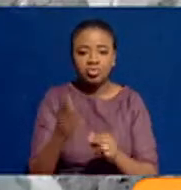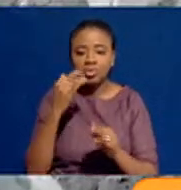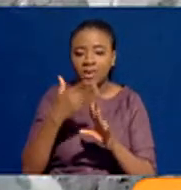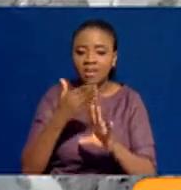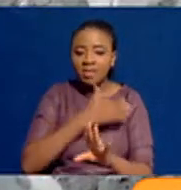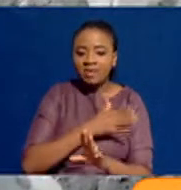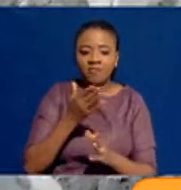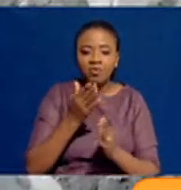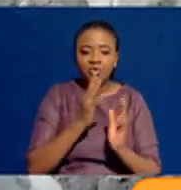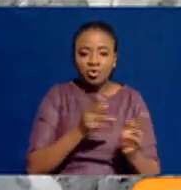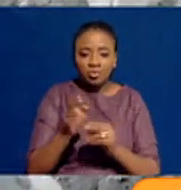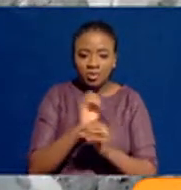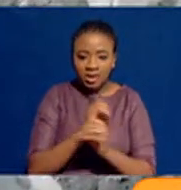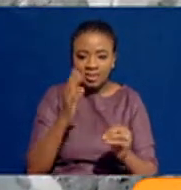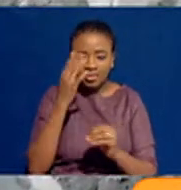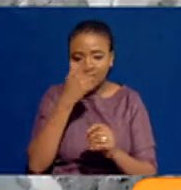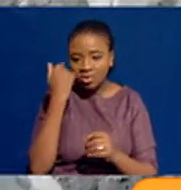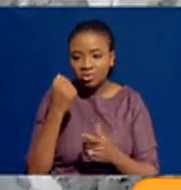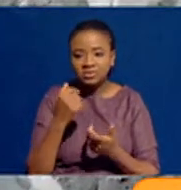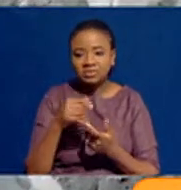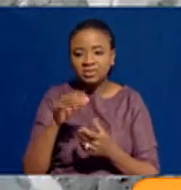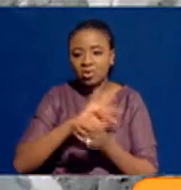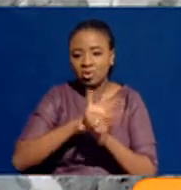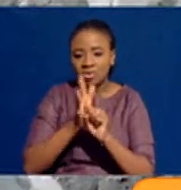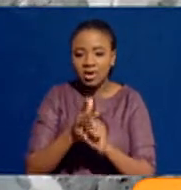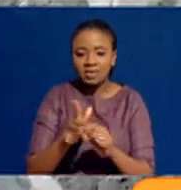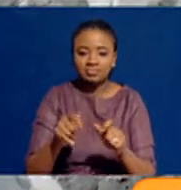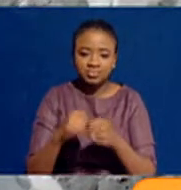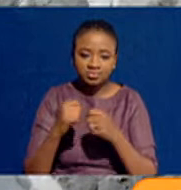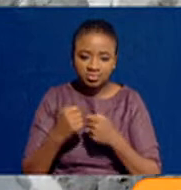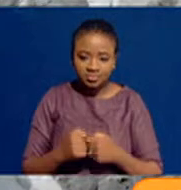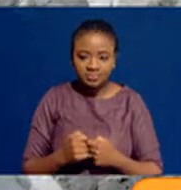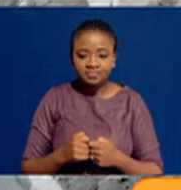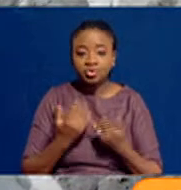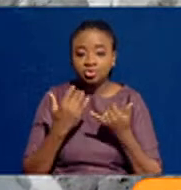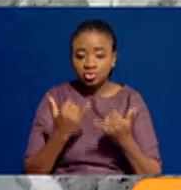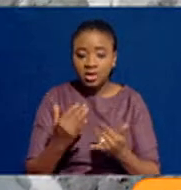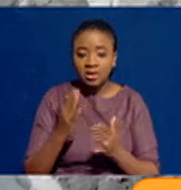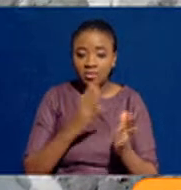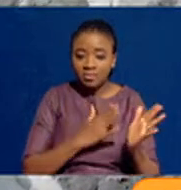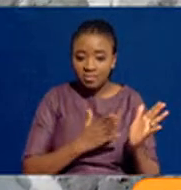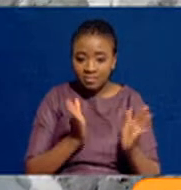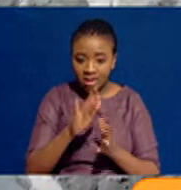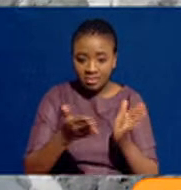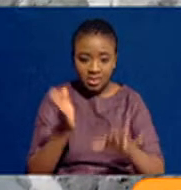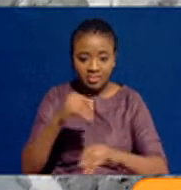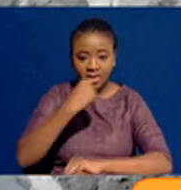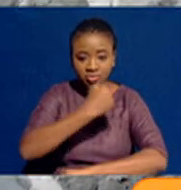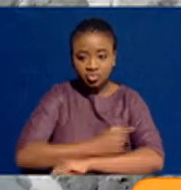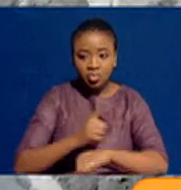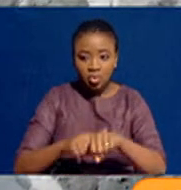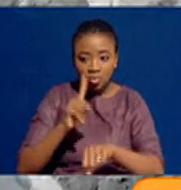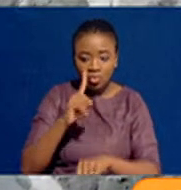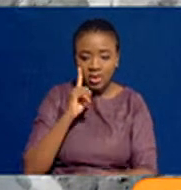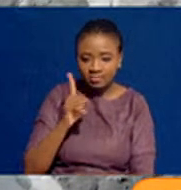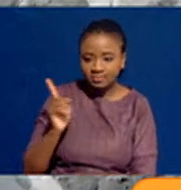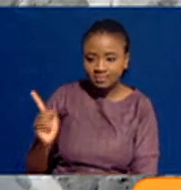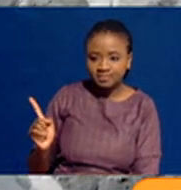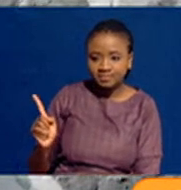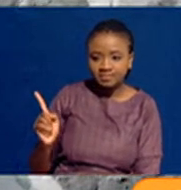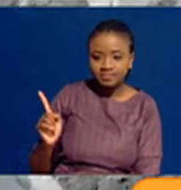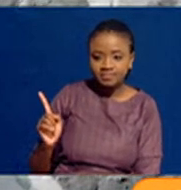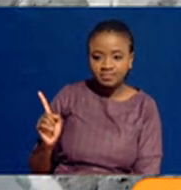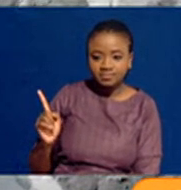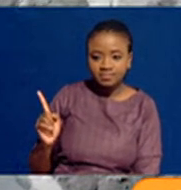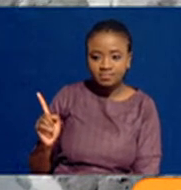pandemic. Learners in pre-primary, primary and secondary school are expected back to school on 23rd